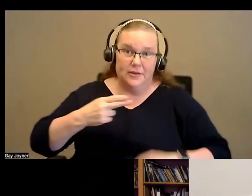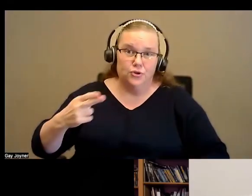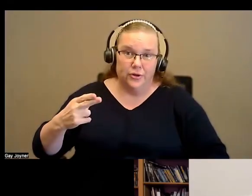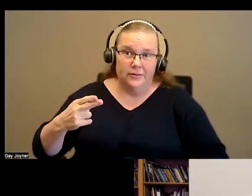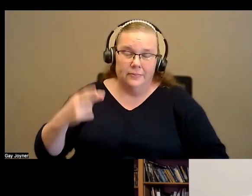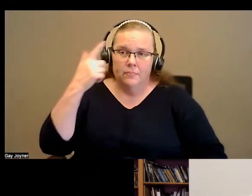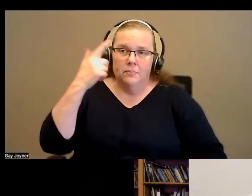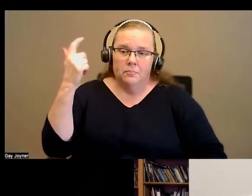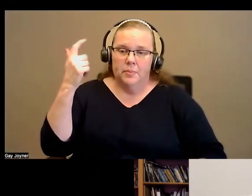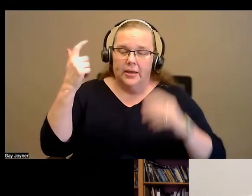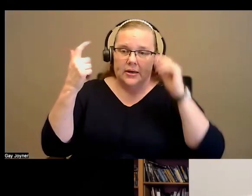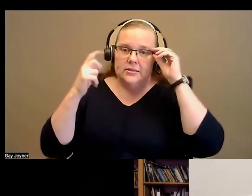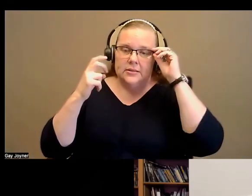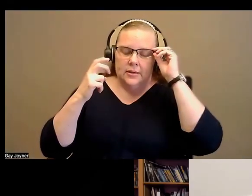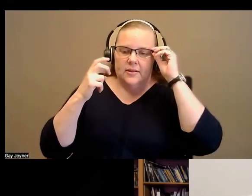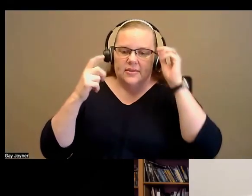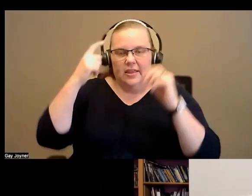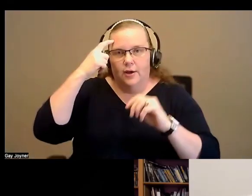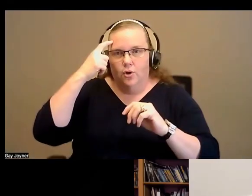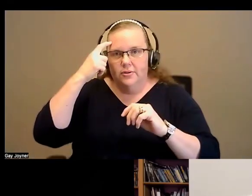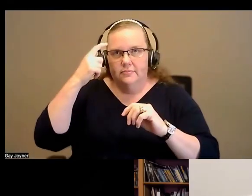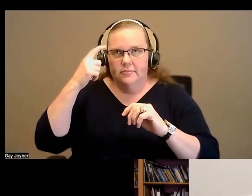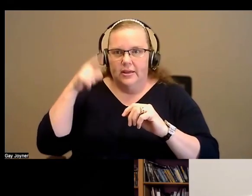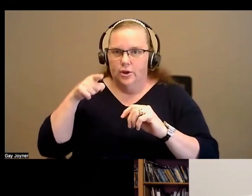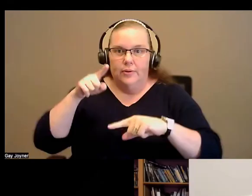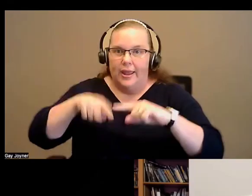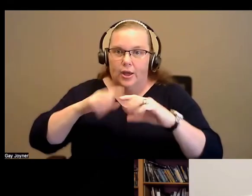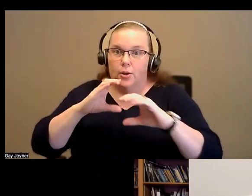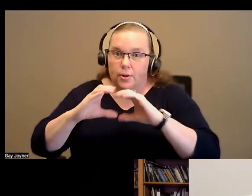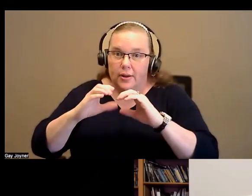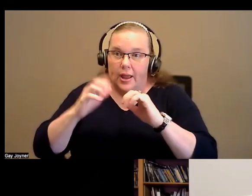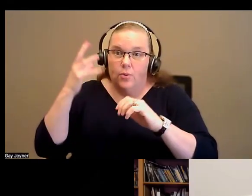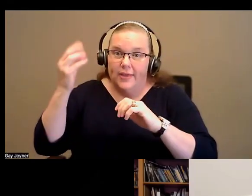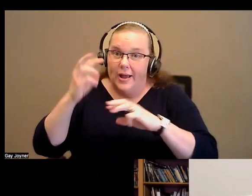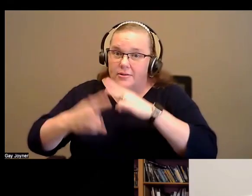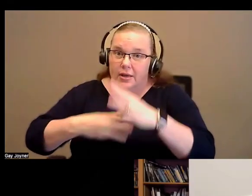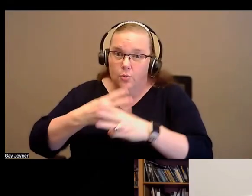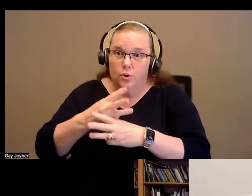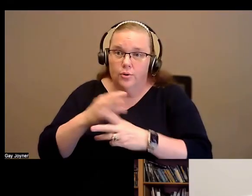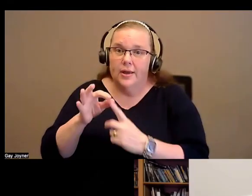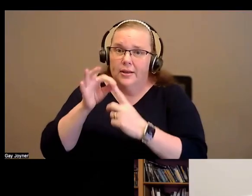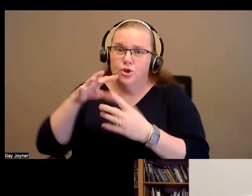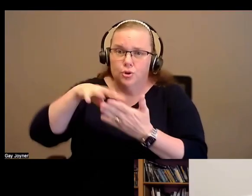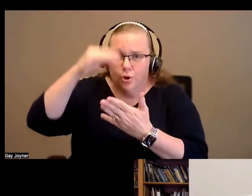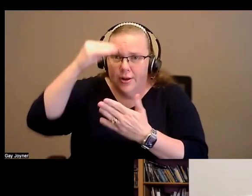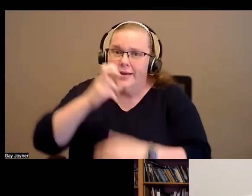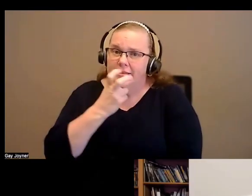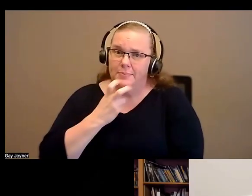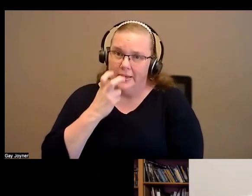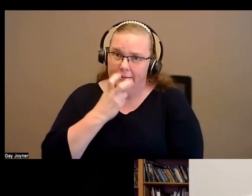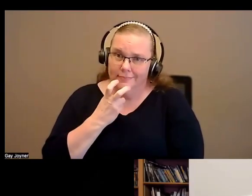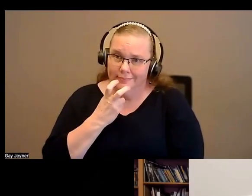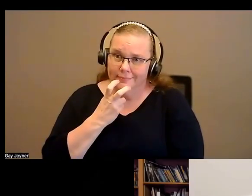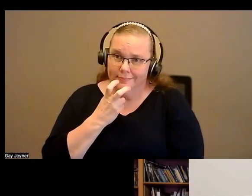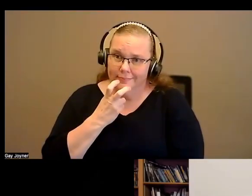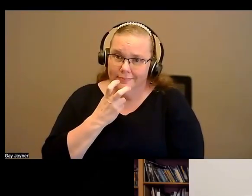deaf history Mm. because they thought you can't communicate with the outside world unless you learned how to